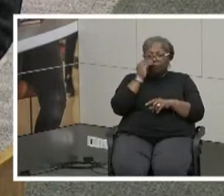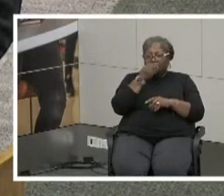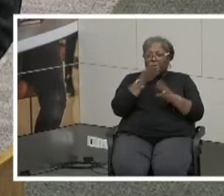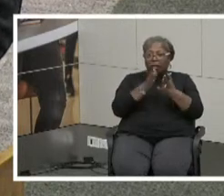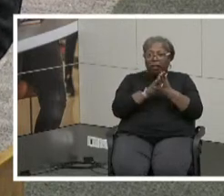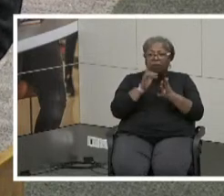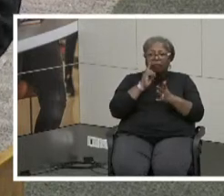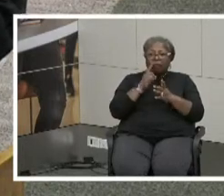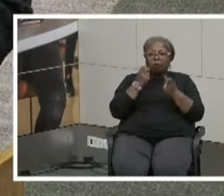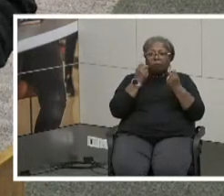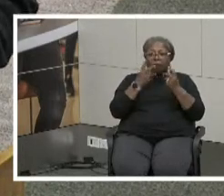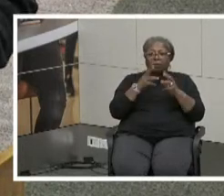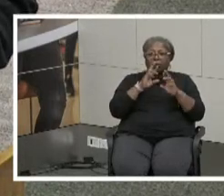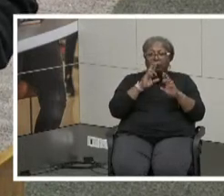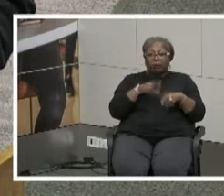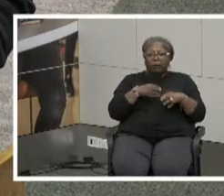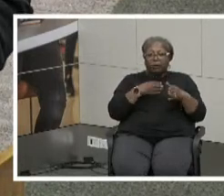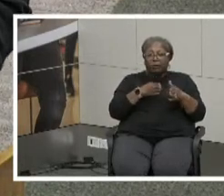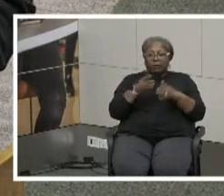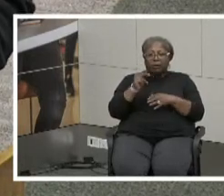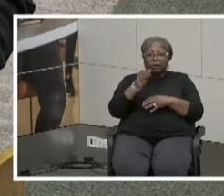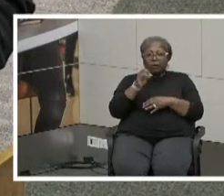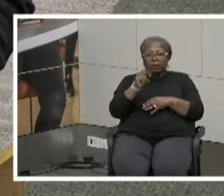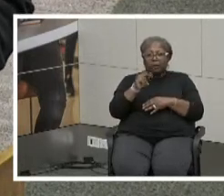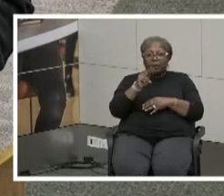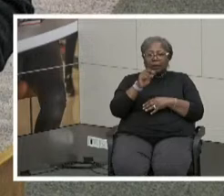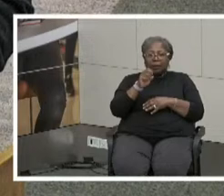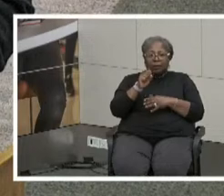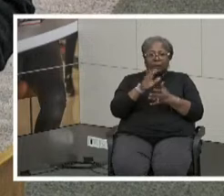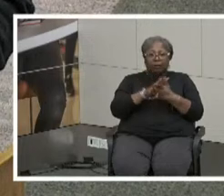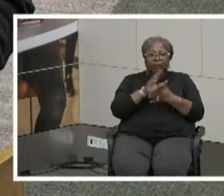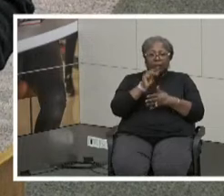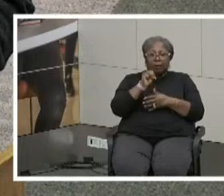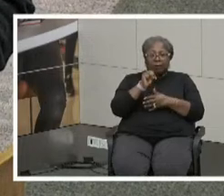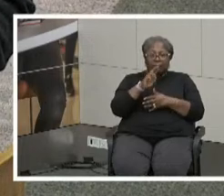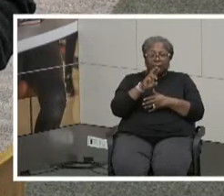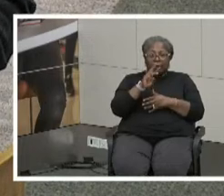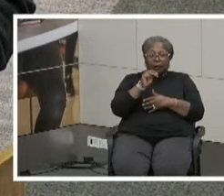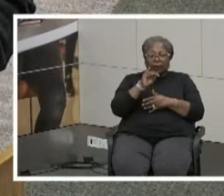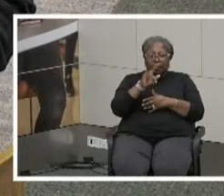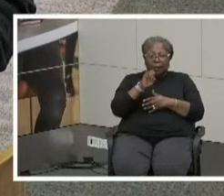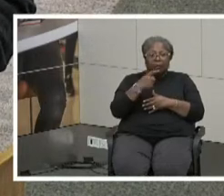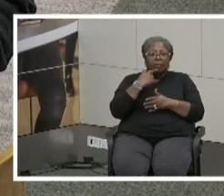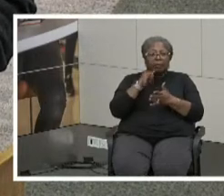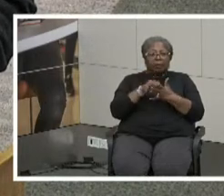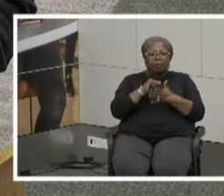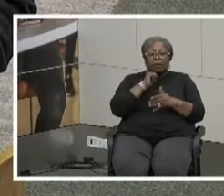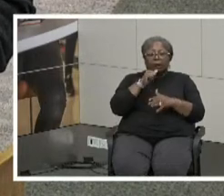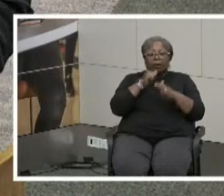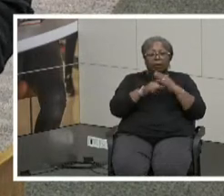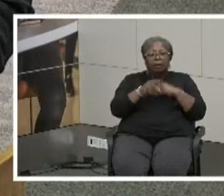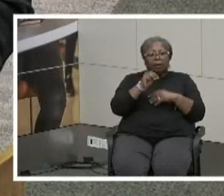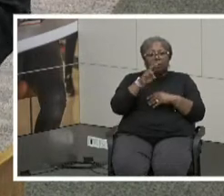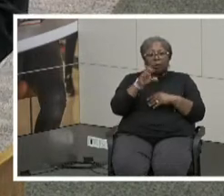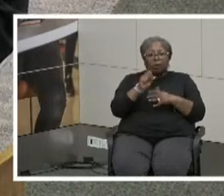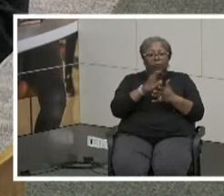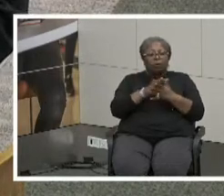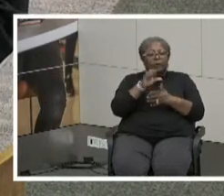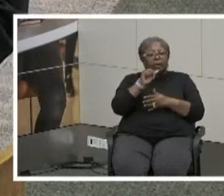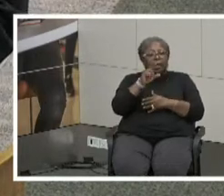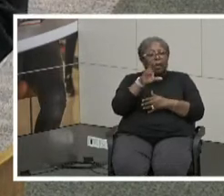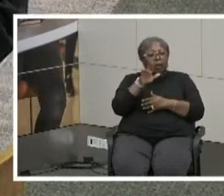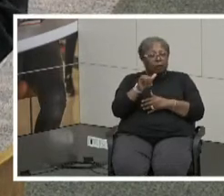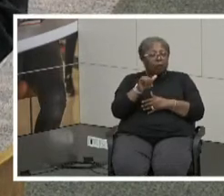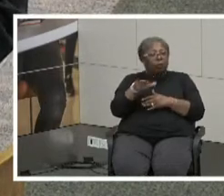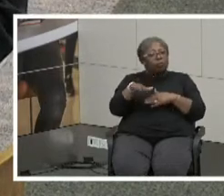response response strategies at a non- NES schools Mr Miles said that other engagement strategies not on the mrss list such as Gallery walks would